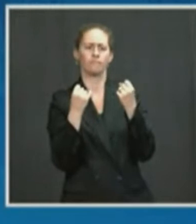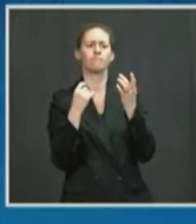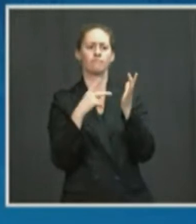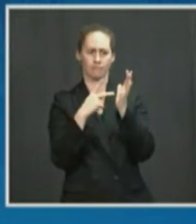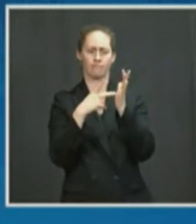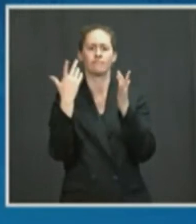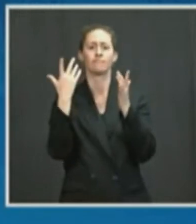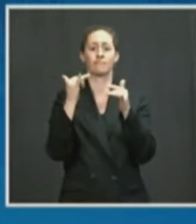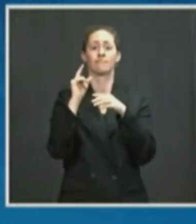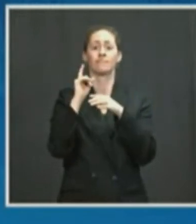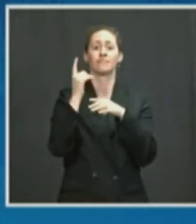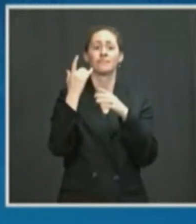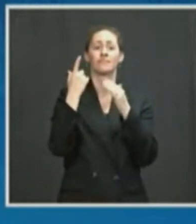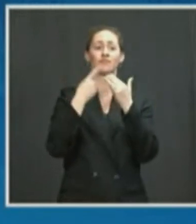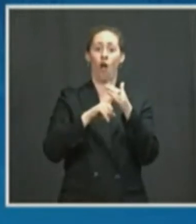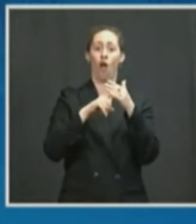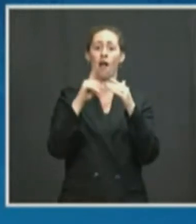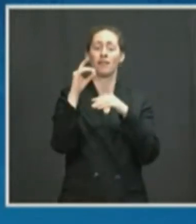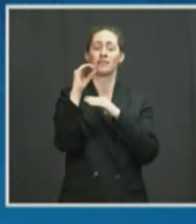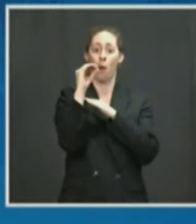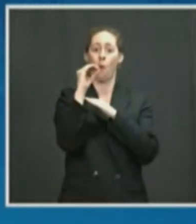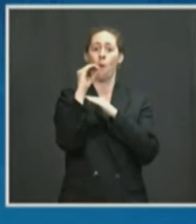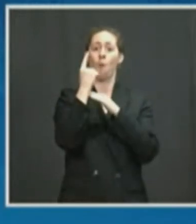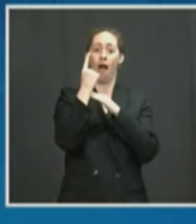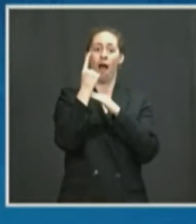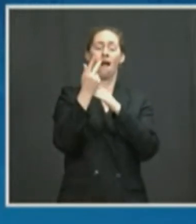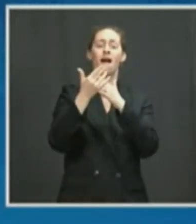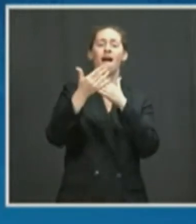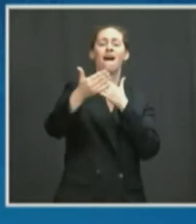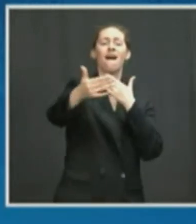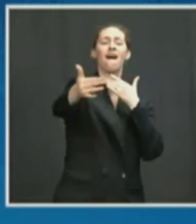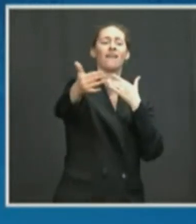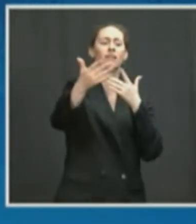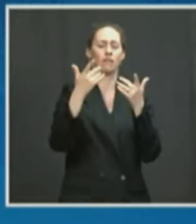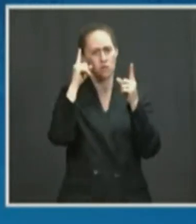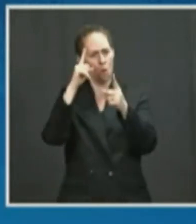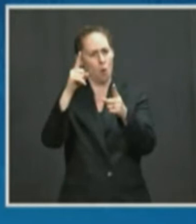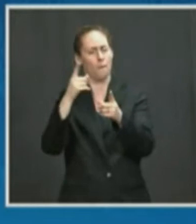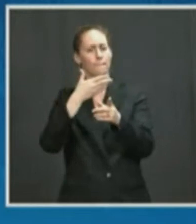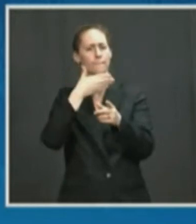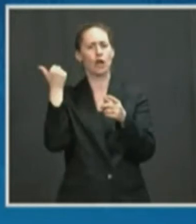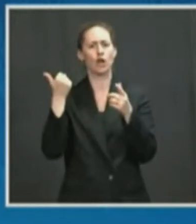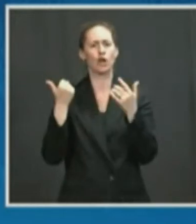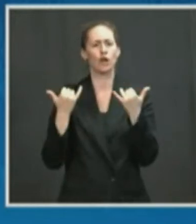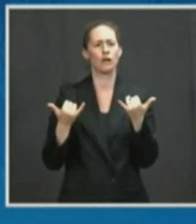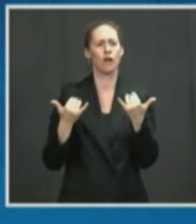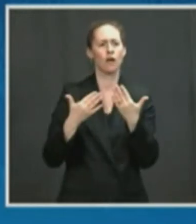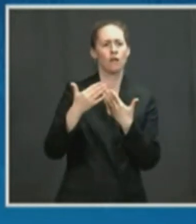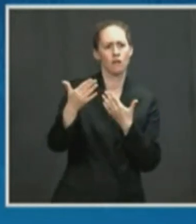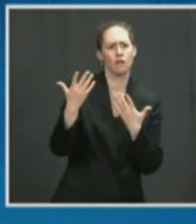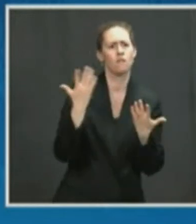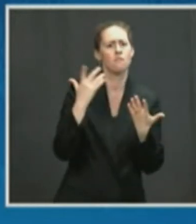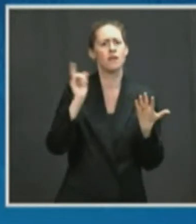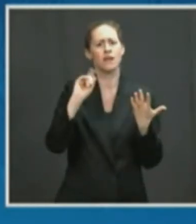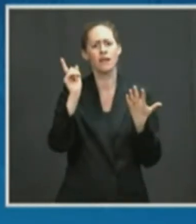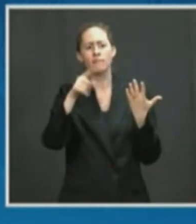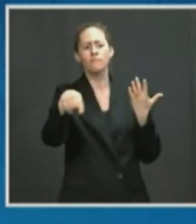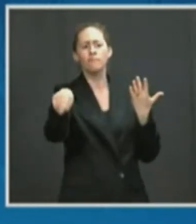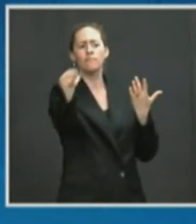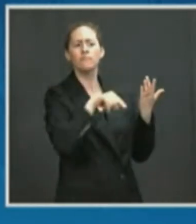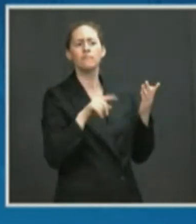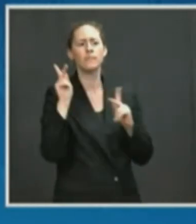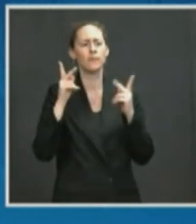a country of opportunities where people wish to stay, but particularly where the hope of